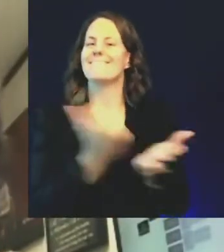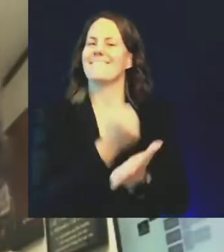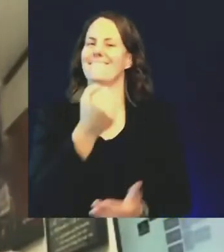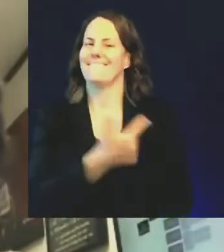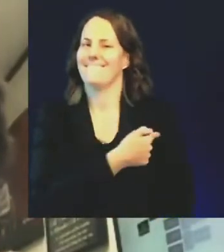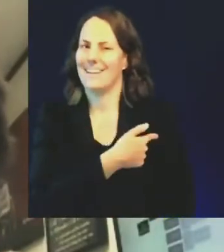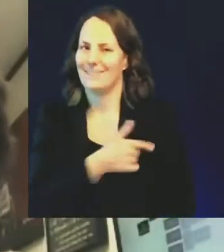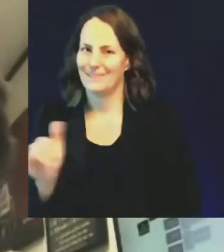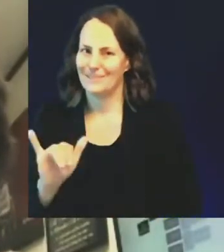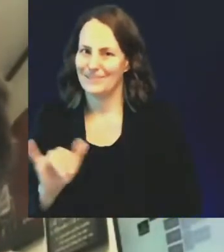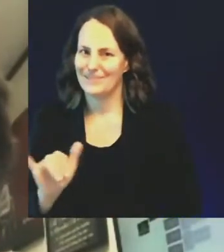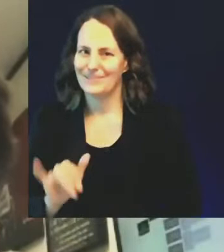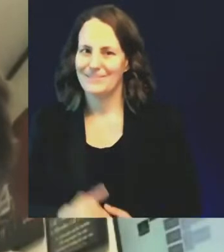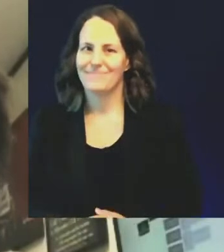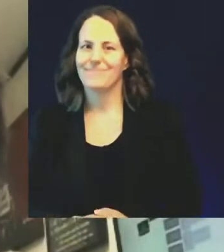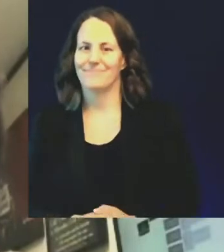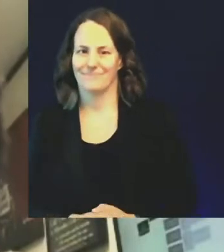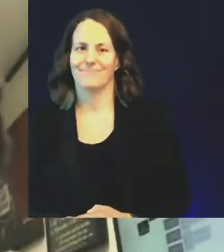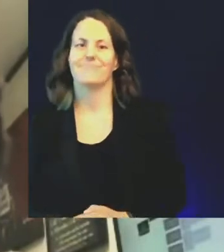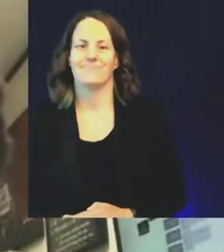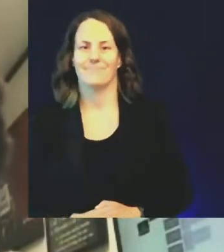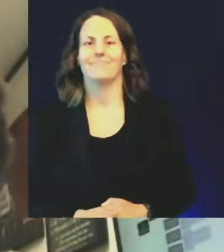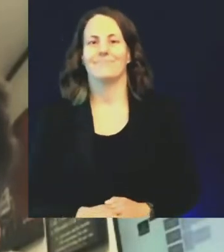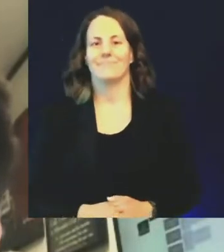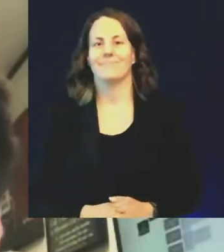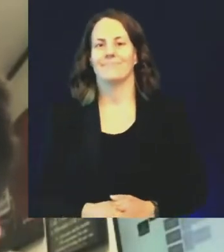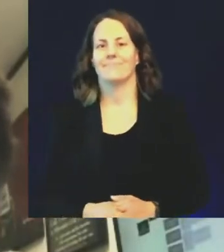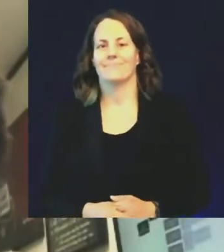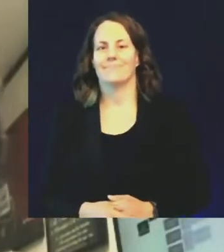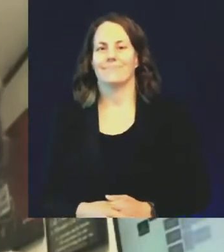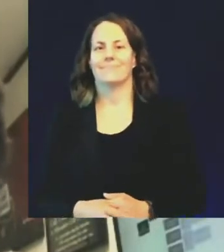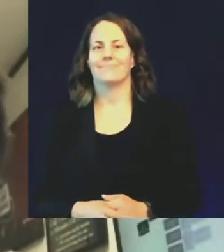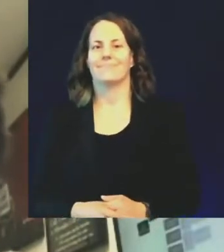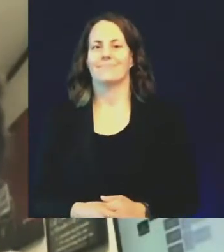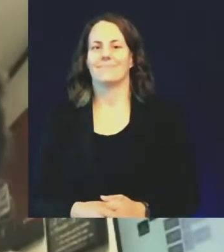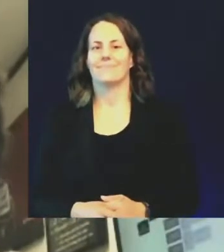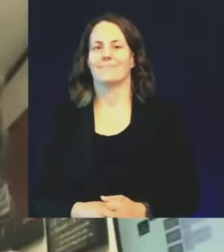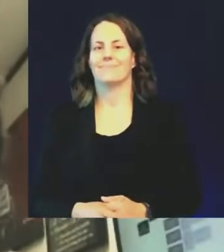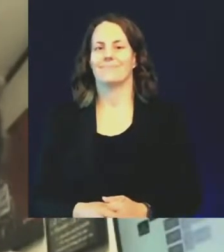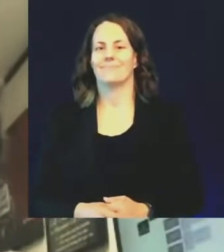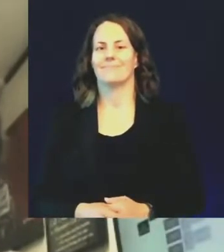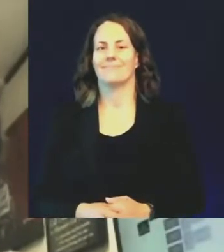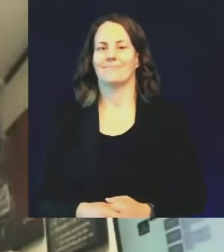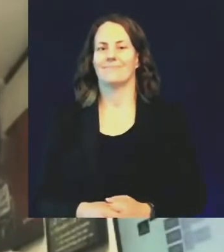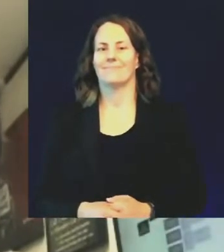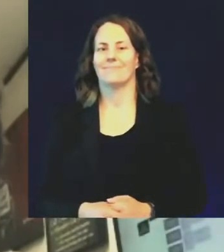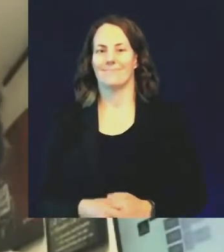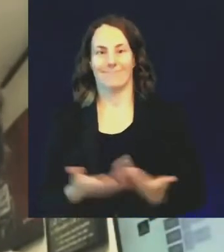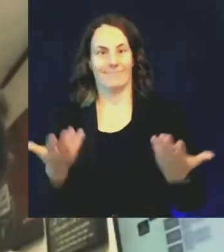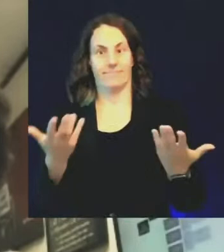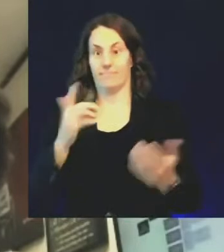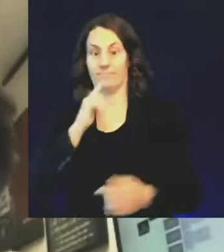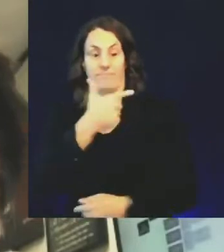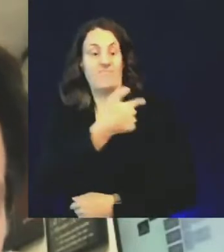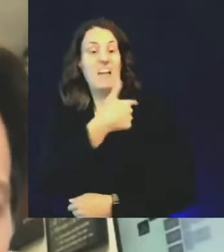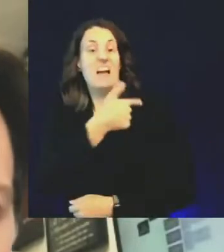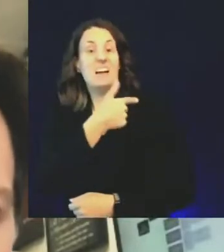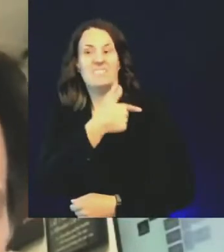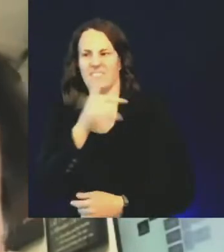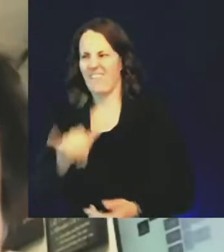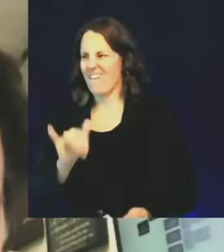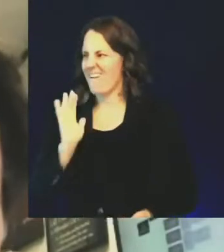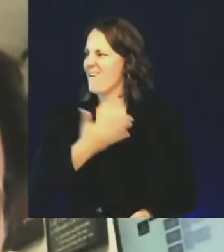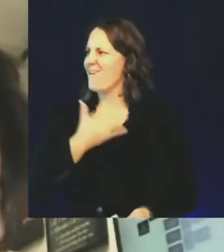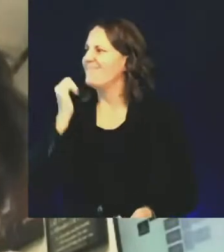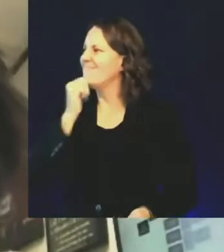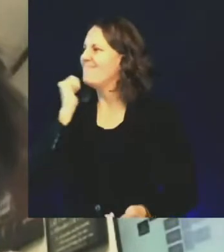is, vaccinations in general are an important part of healthcare. This is the newest one, so it's understandable that people have questions, but